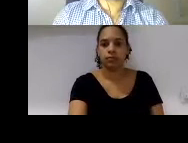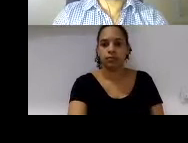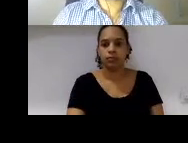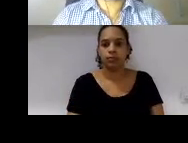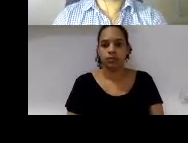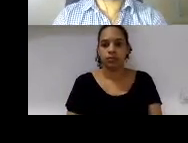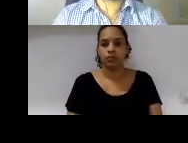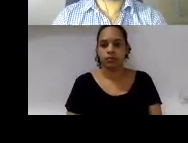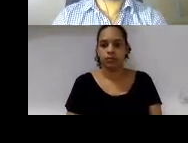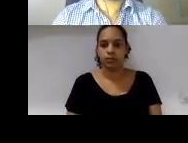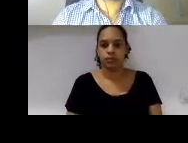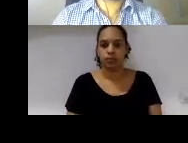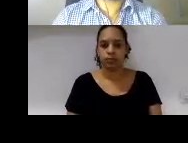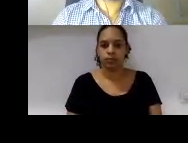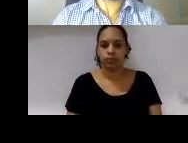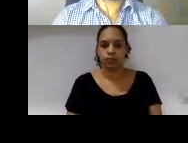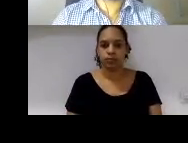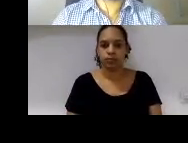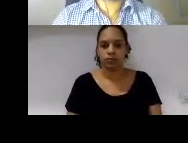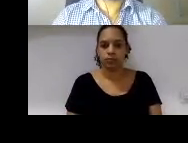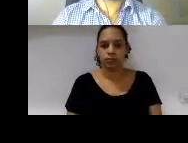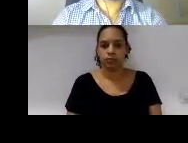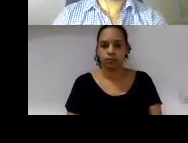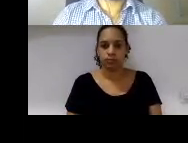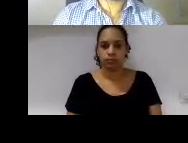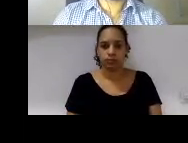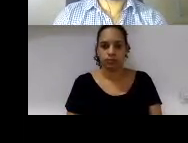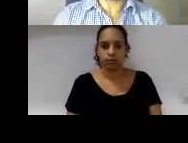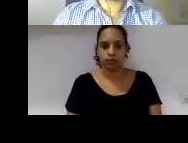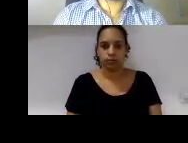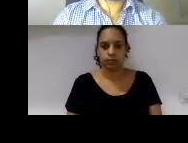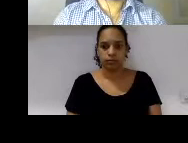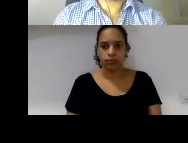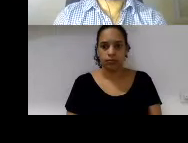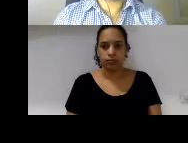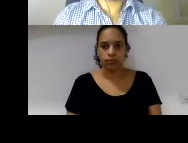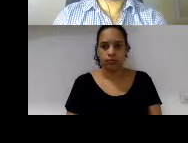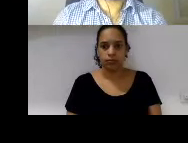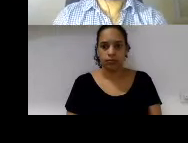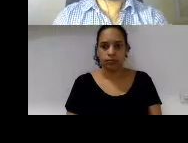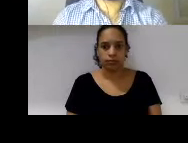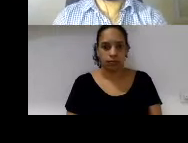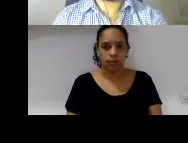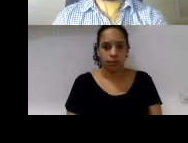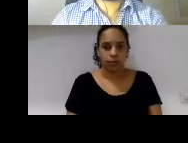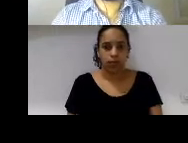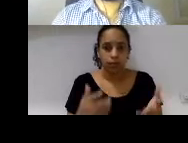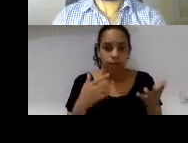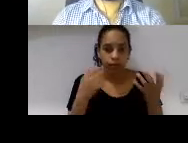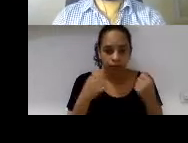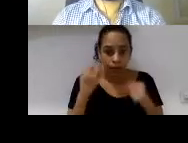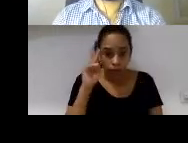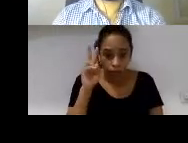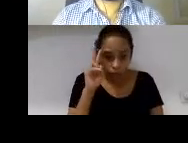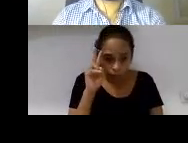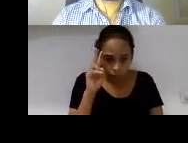to understand it, how things are at the understand how things are at the present. Our interest in the past is for a